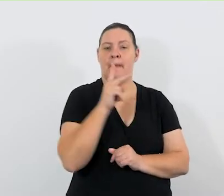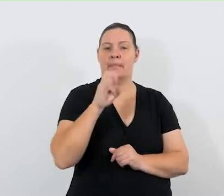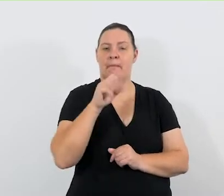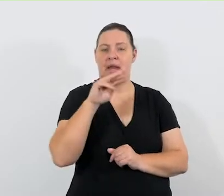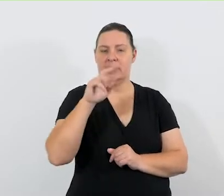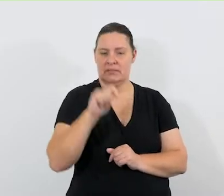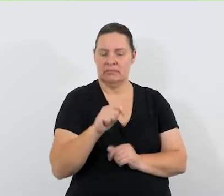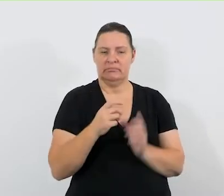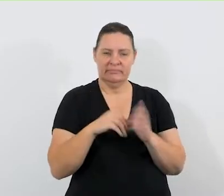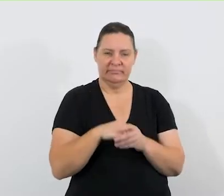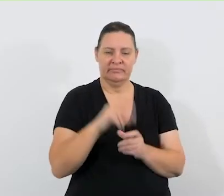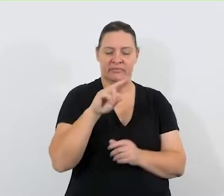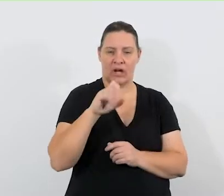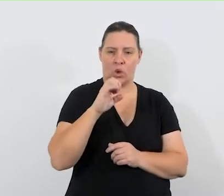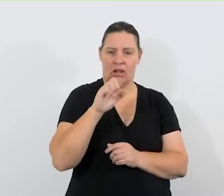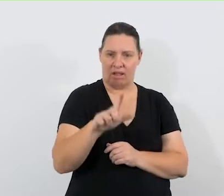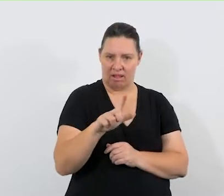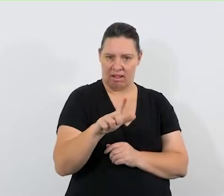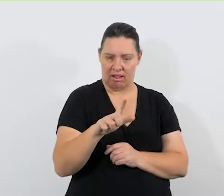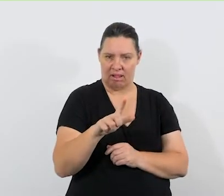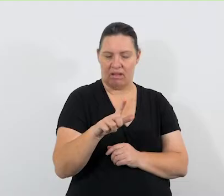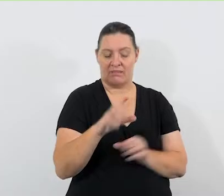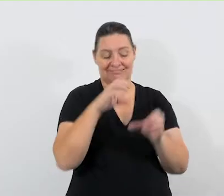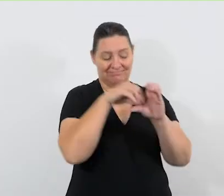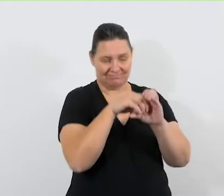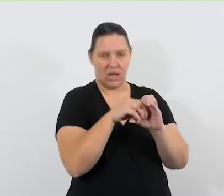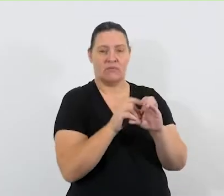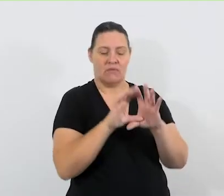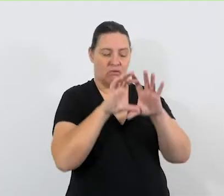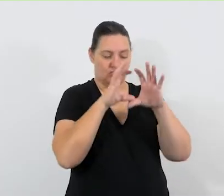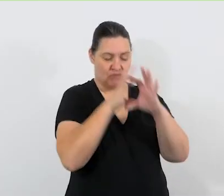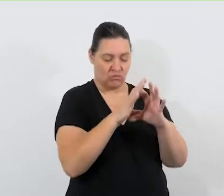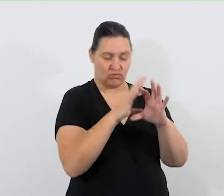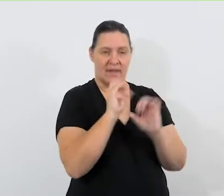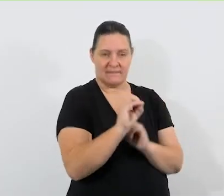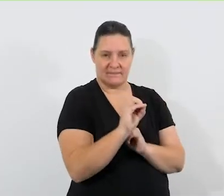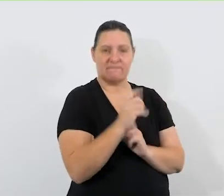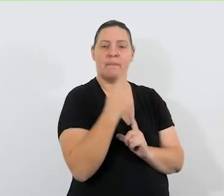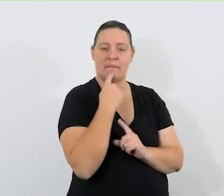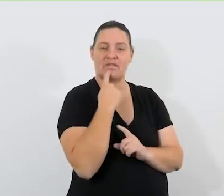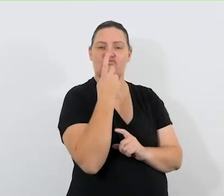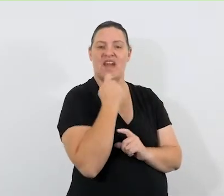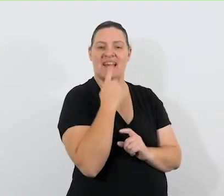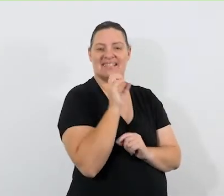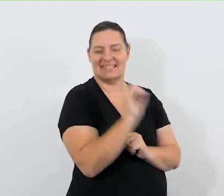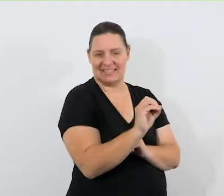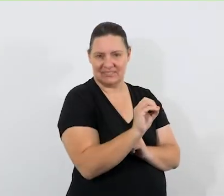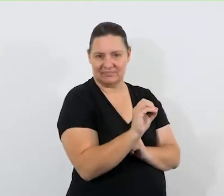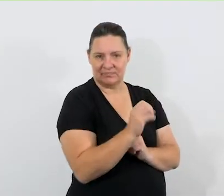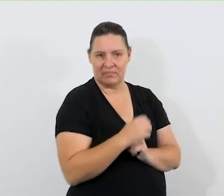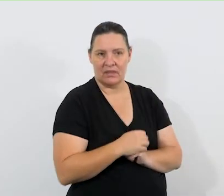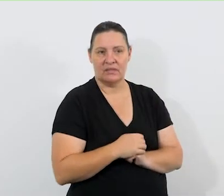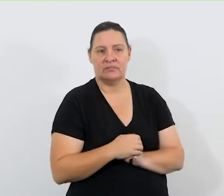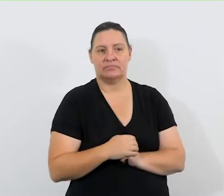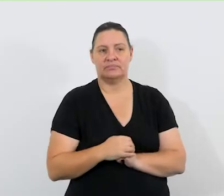the pigment in the vacuoles of the petal cells, which are round. So as you can see, this red